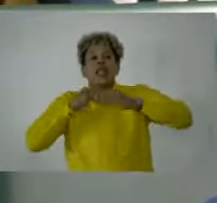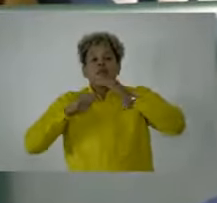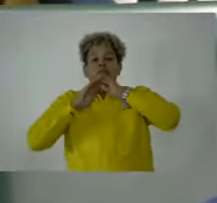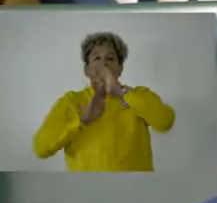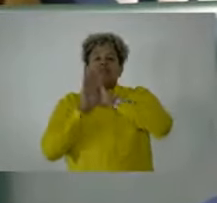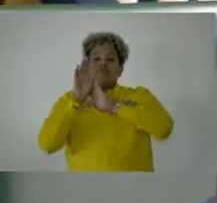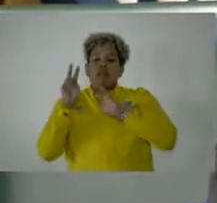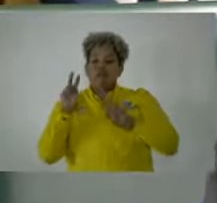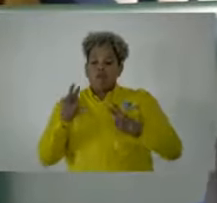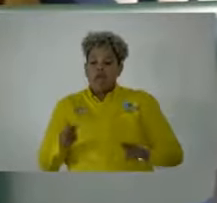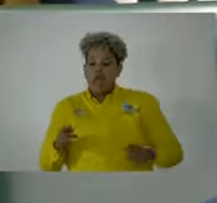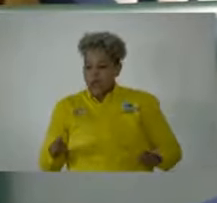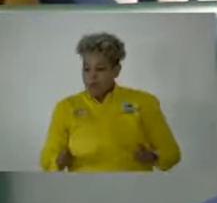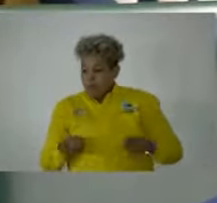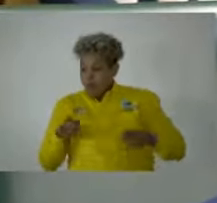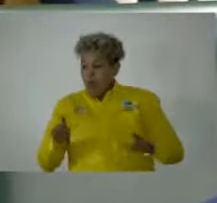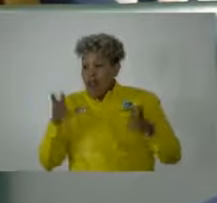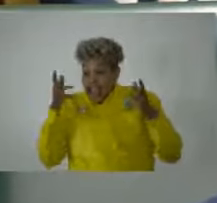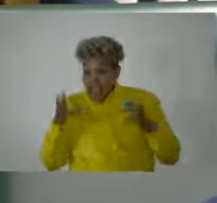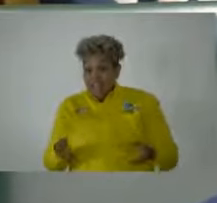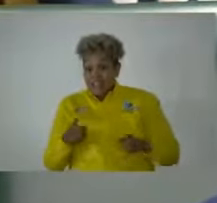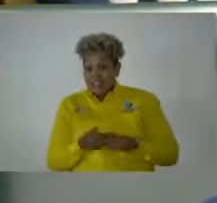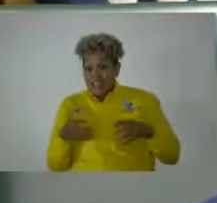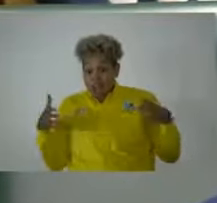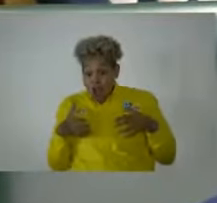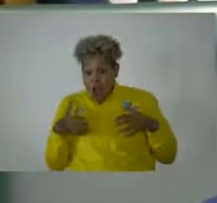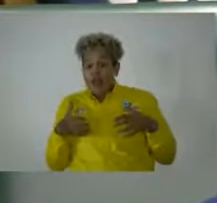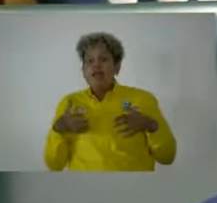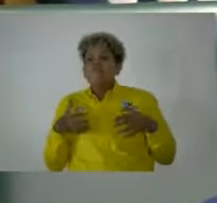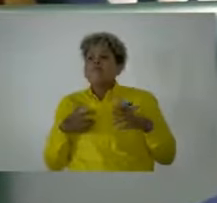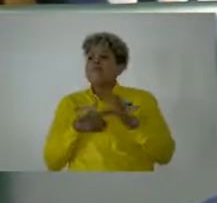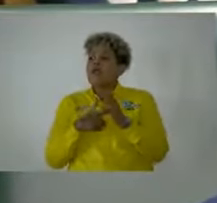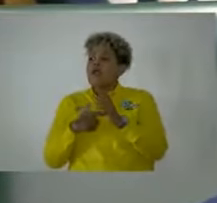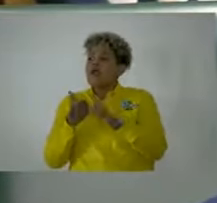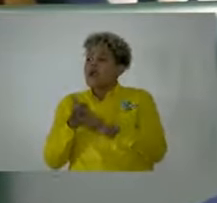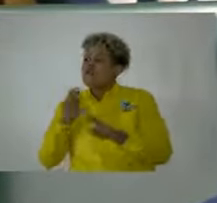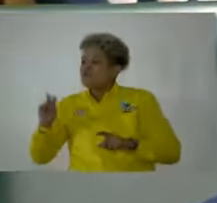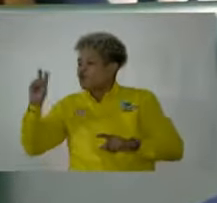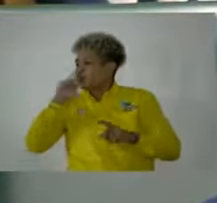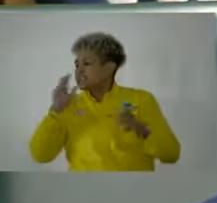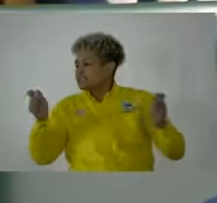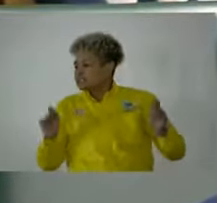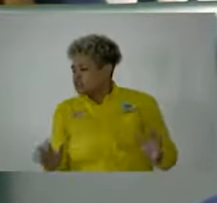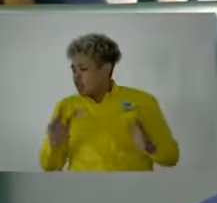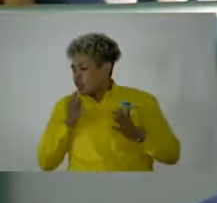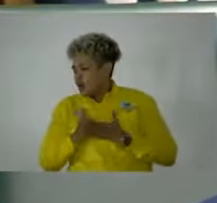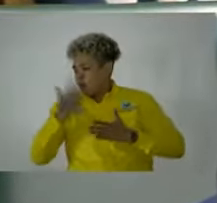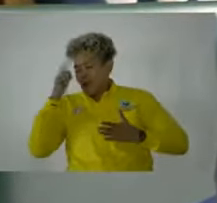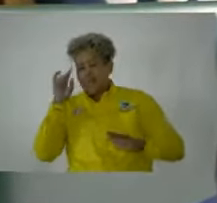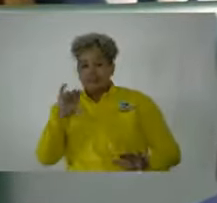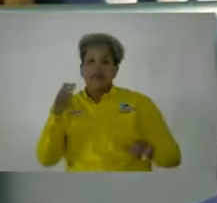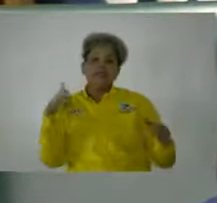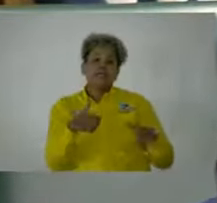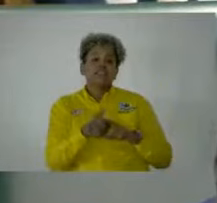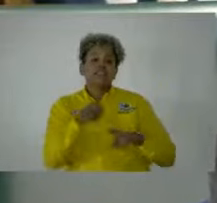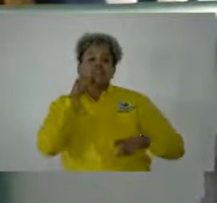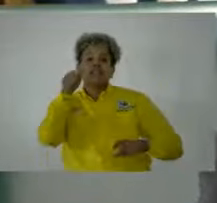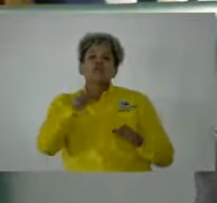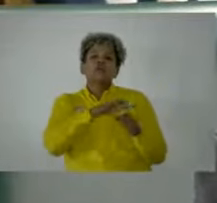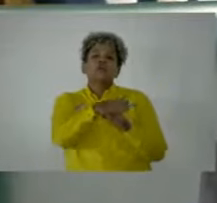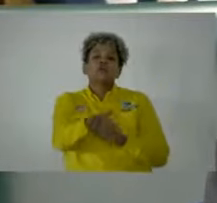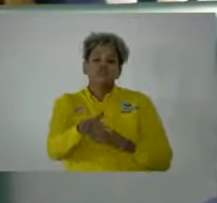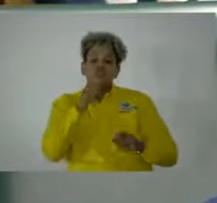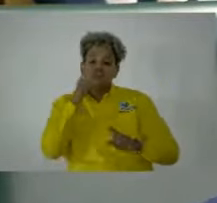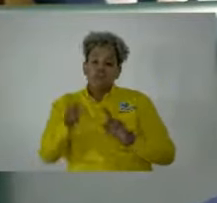development. While the existing enclave model of tourism generates wealth for that sector, it is not